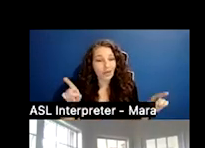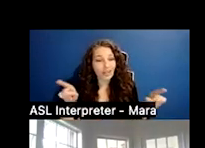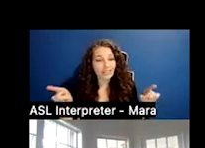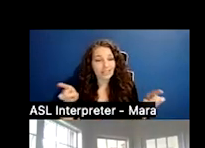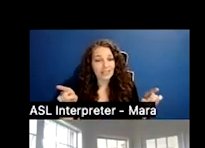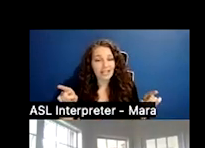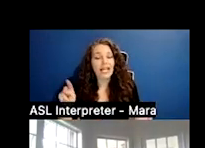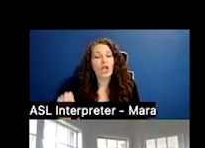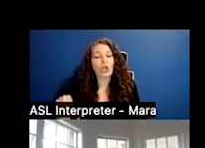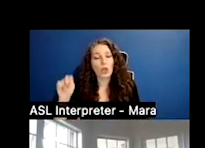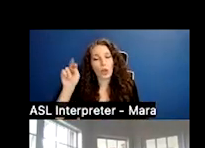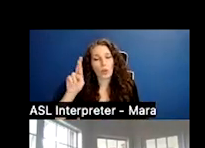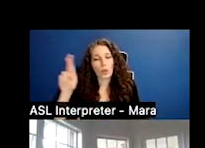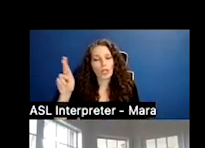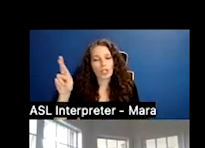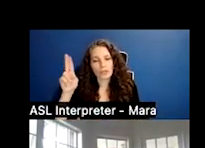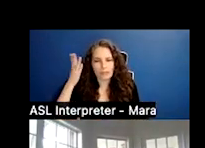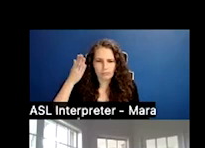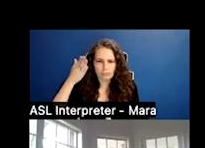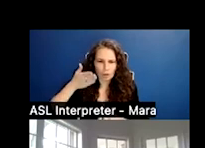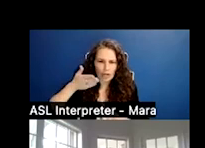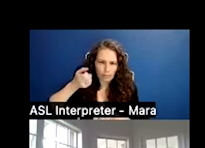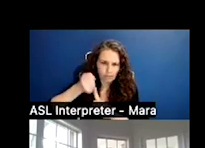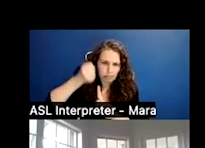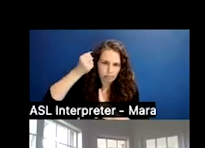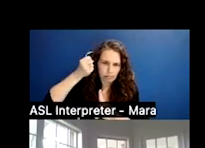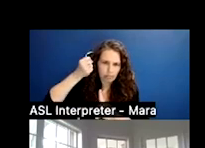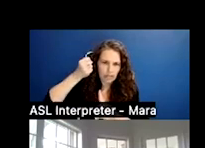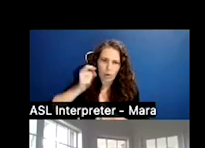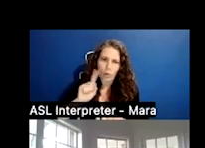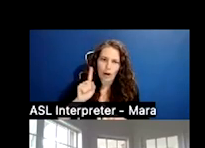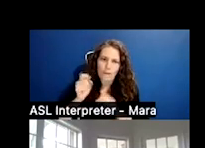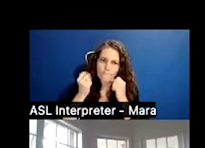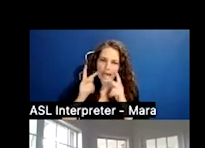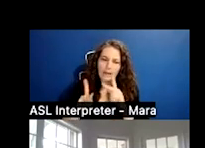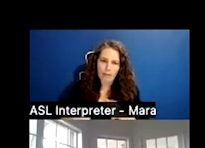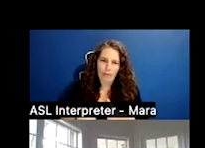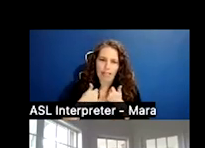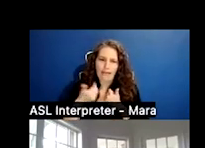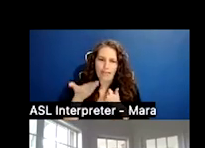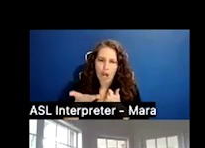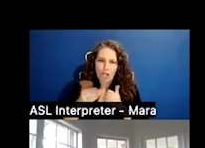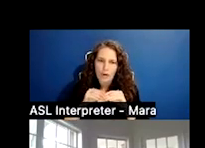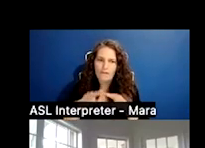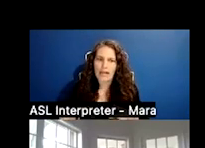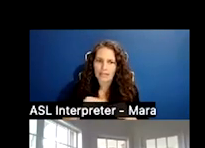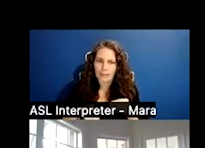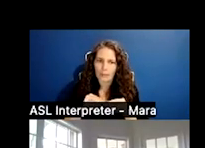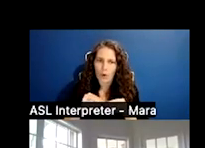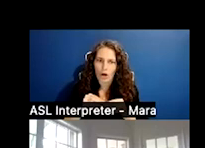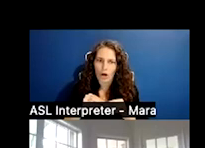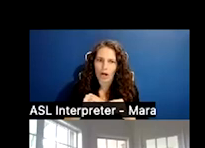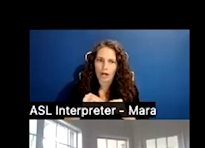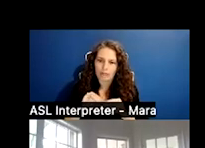Northridge was a direct hit on a very densely urban environment. And so there's the huge difference between the